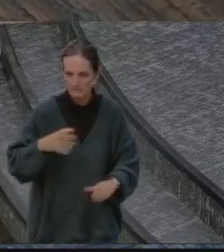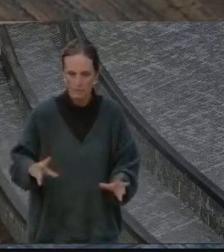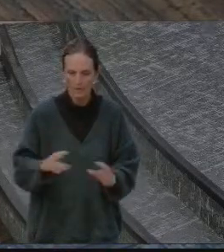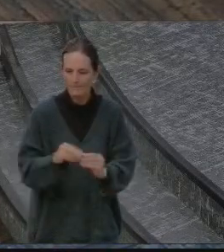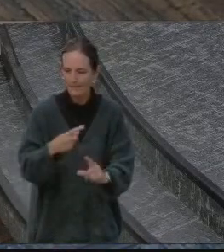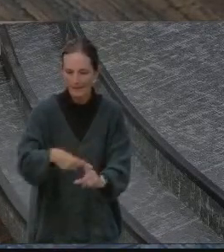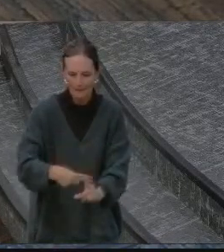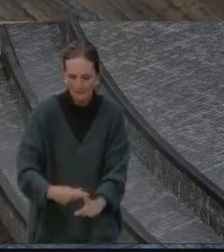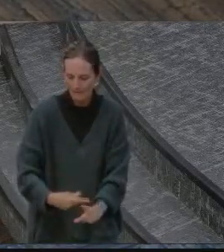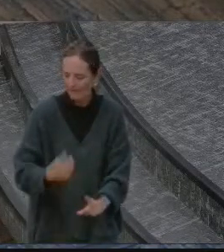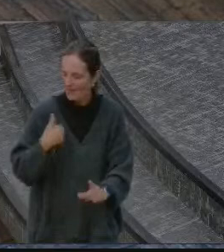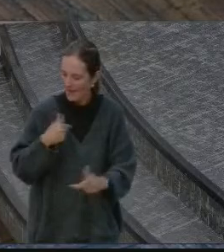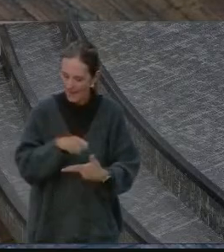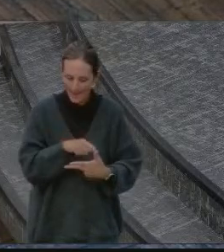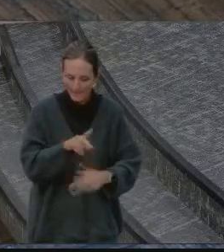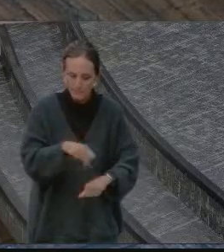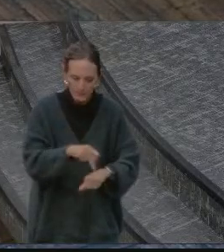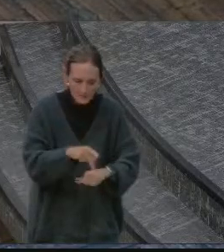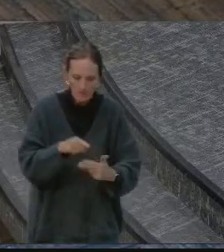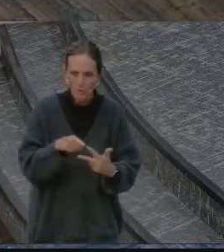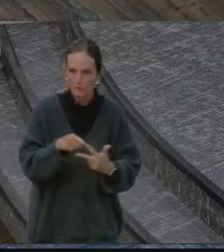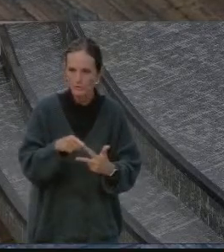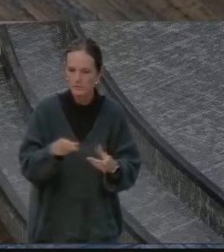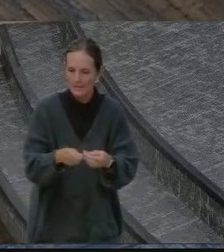principals as well as district staff.